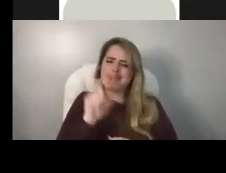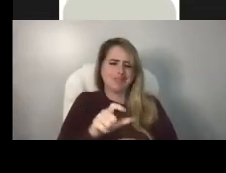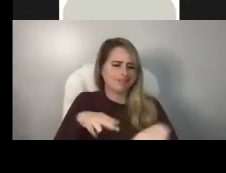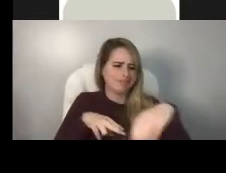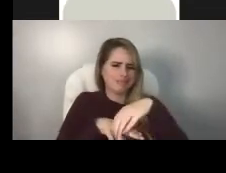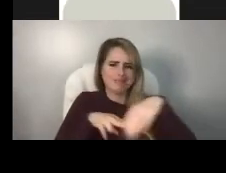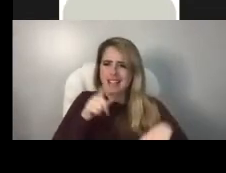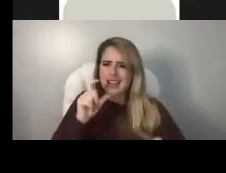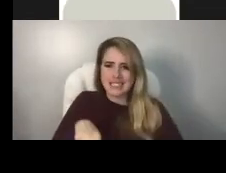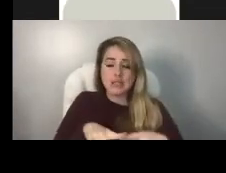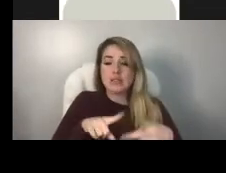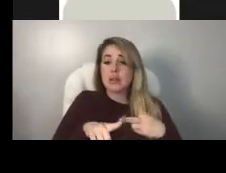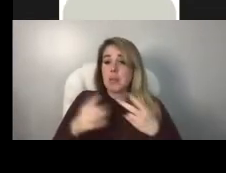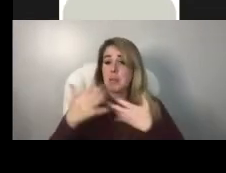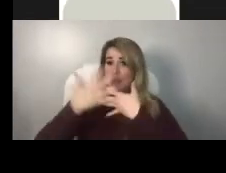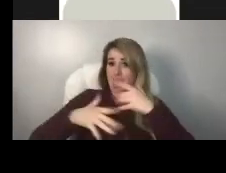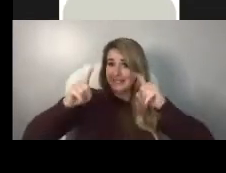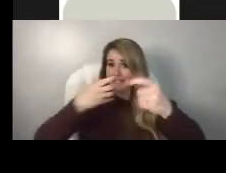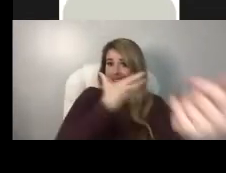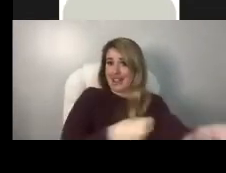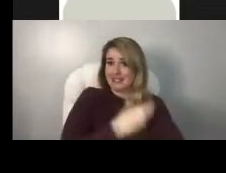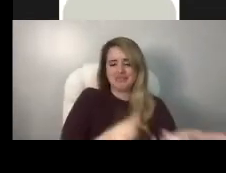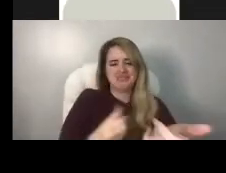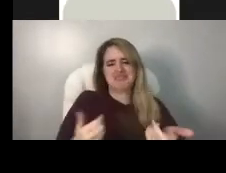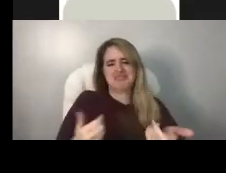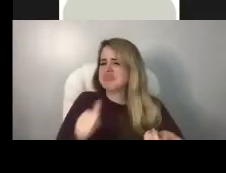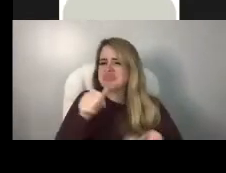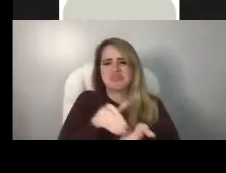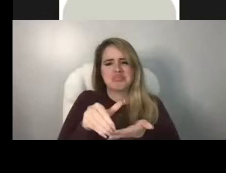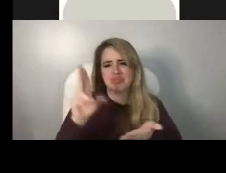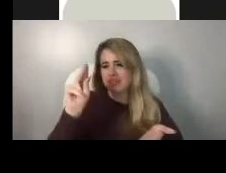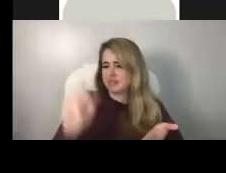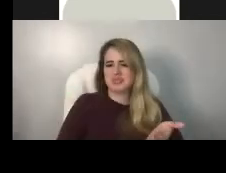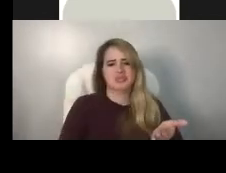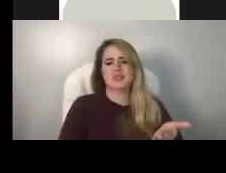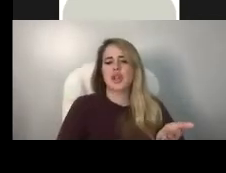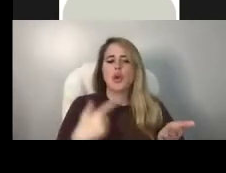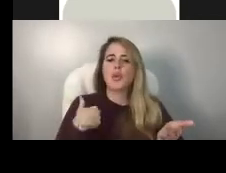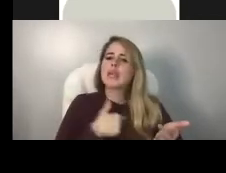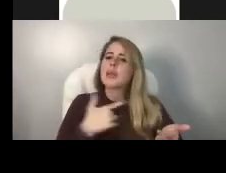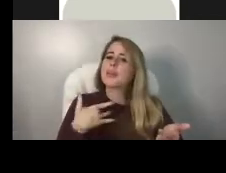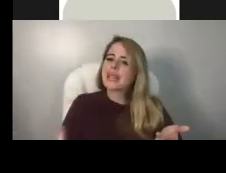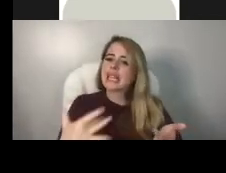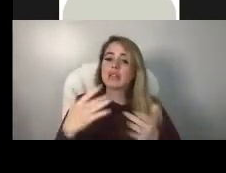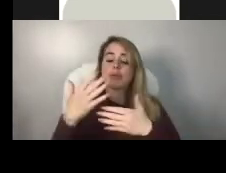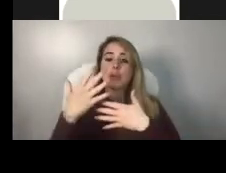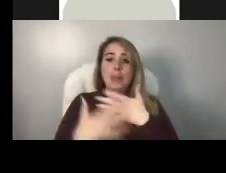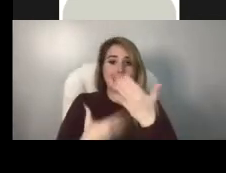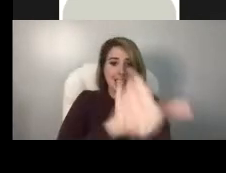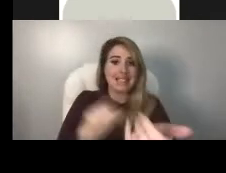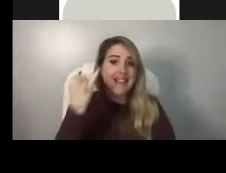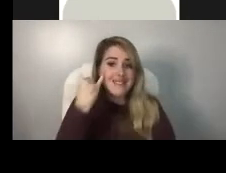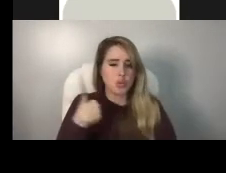very rarely needed. Again, we get blood tests when we're looking for an inflammatory arthritis.